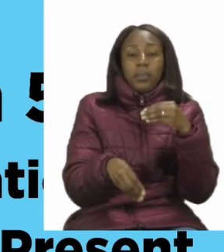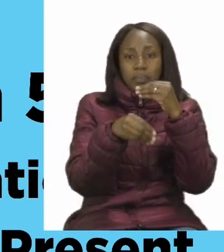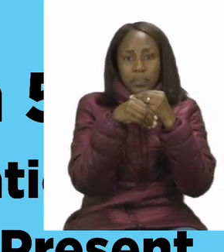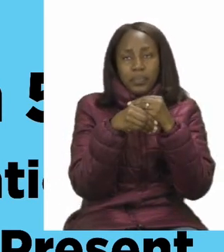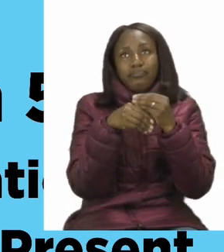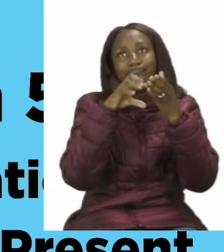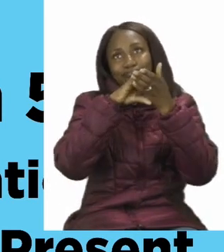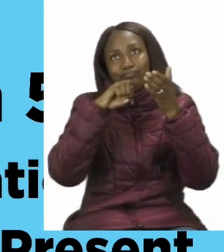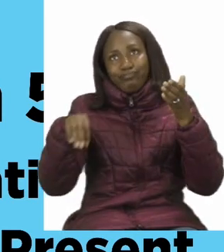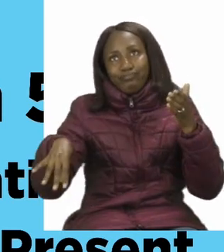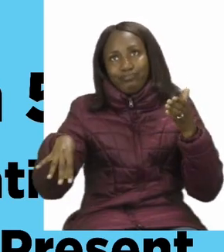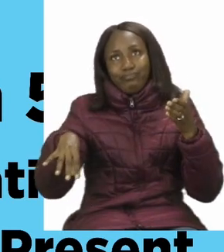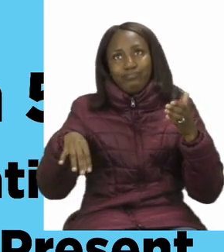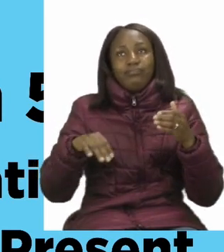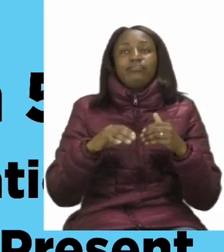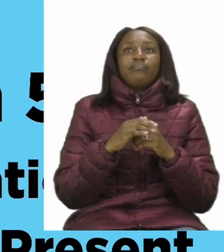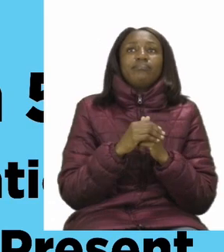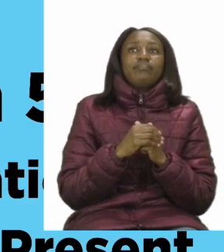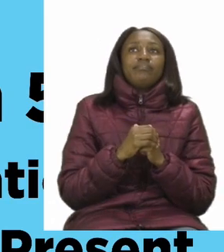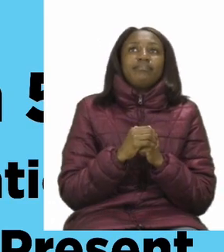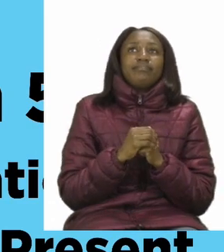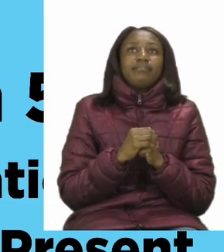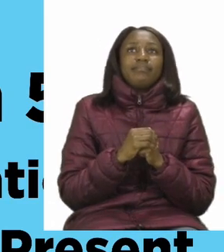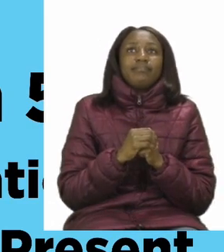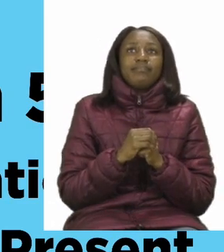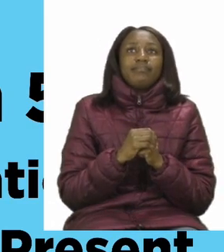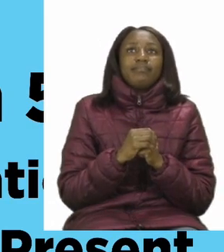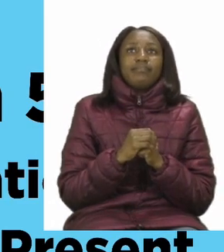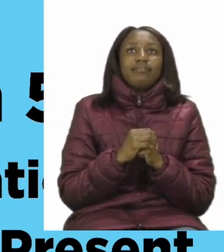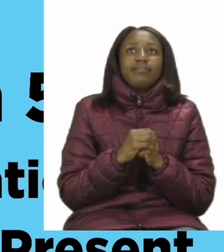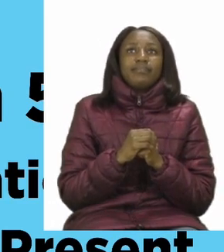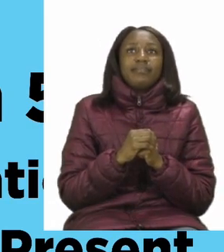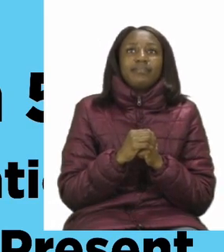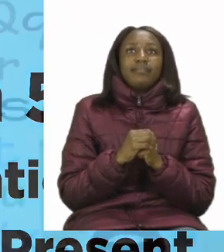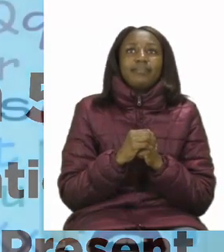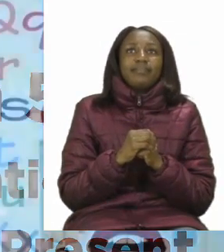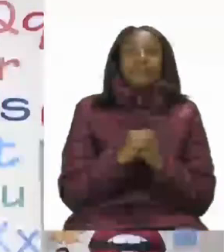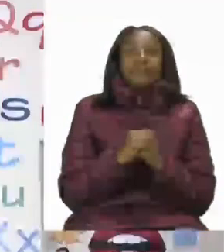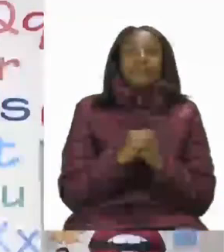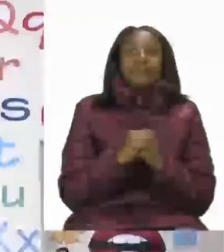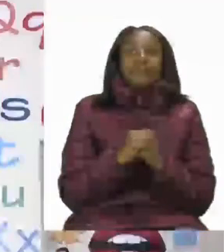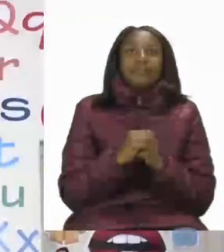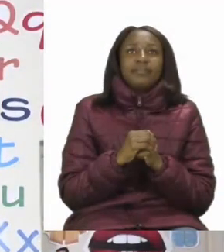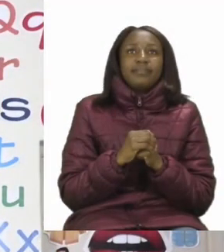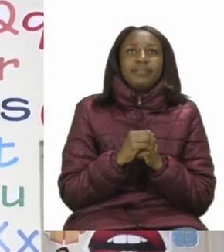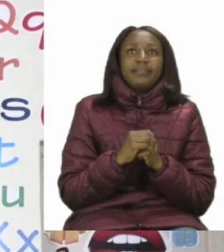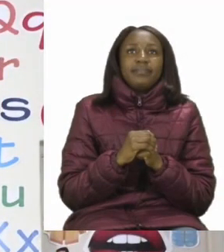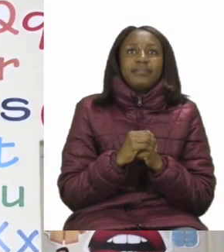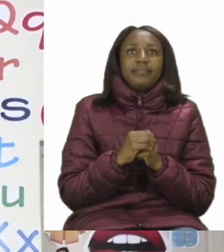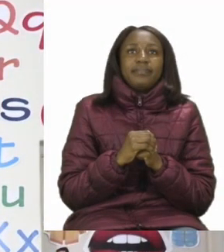present tense, addition, and subtraction.